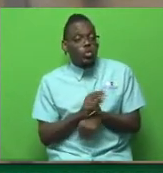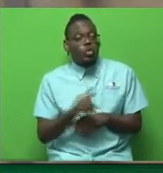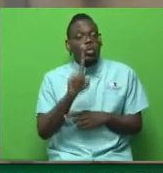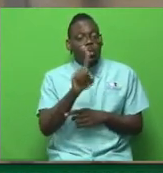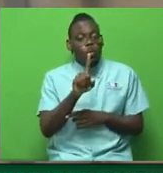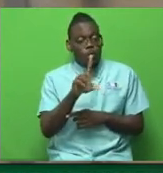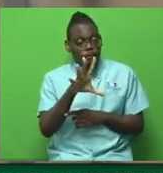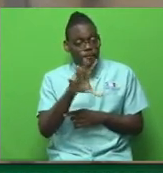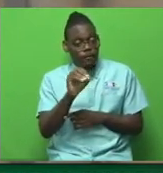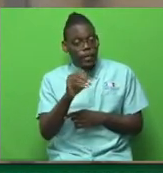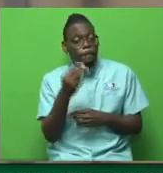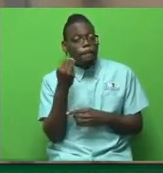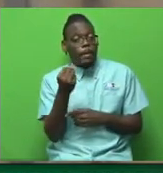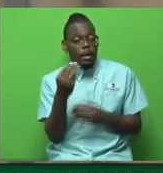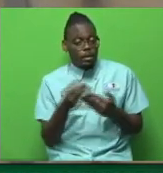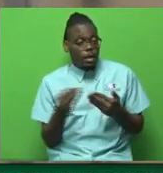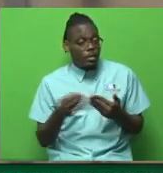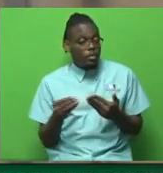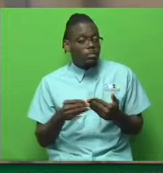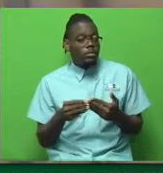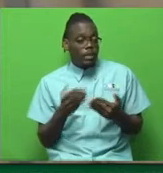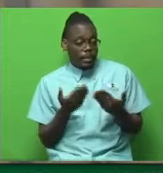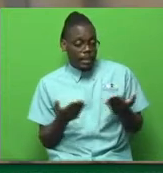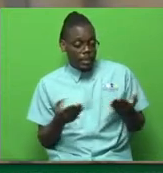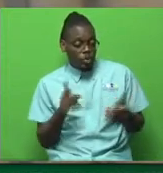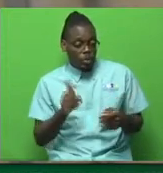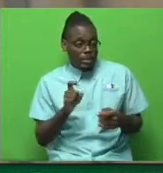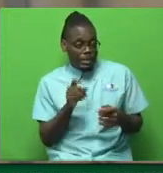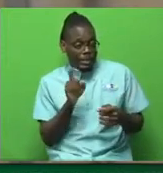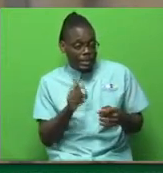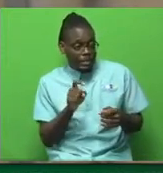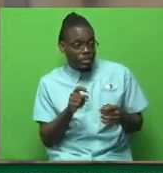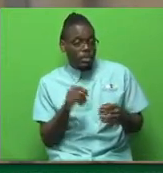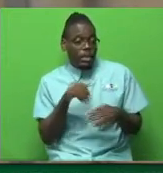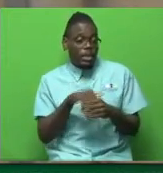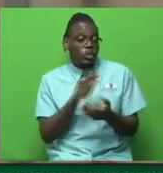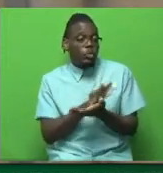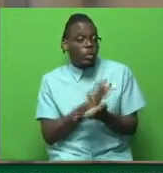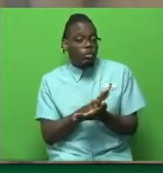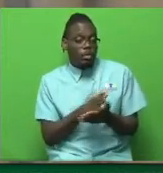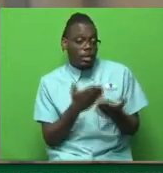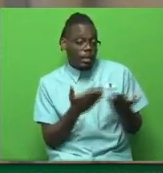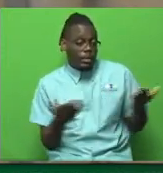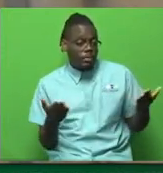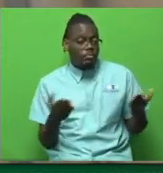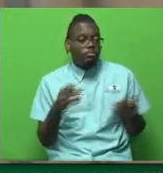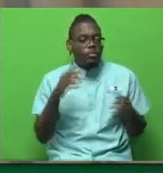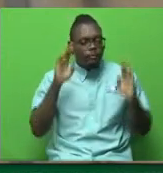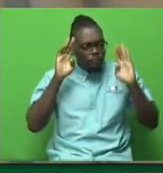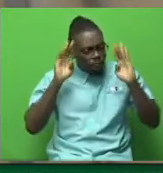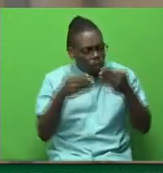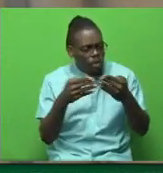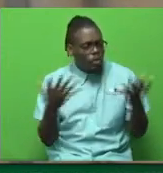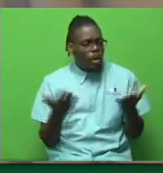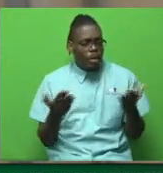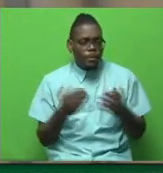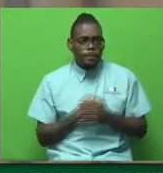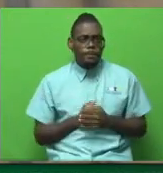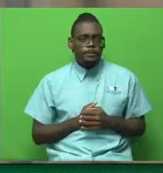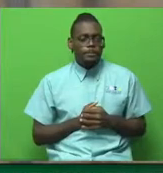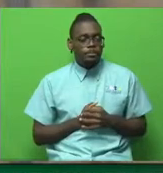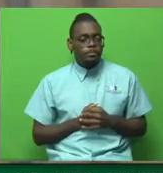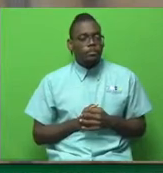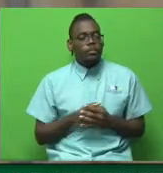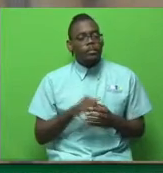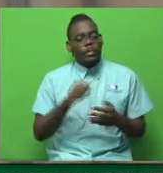some critical repairs at our schools some of the things that need to be focused on developer areas Visual and Performing